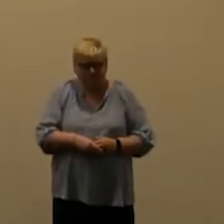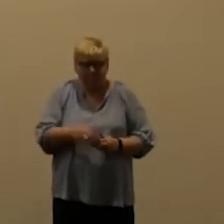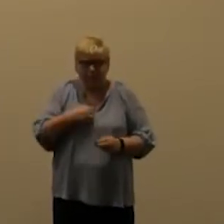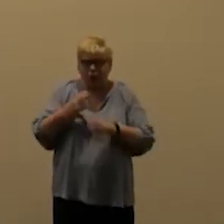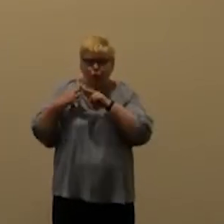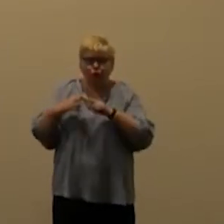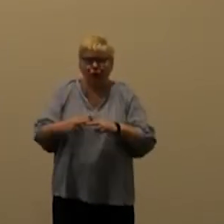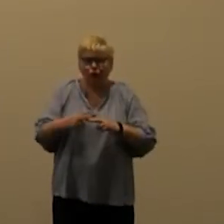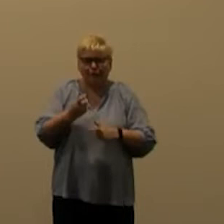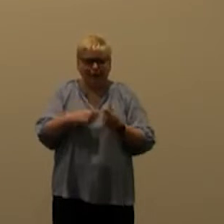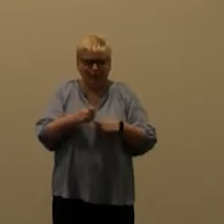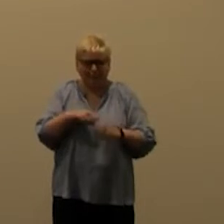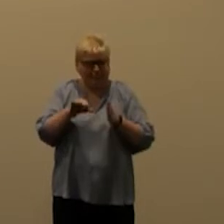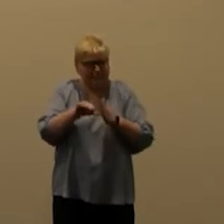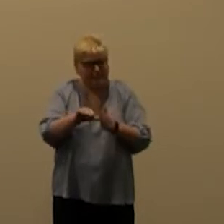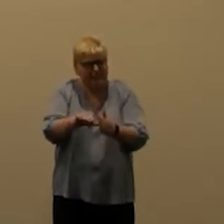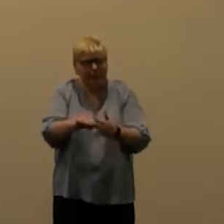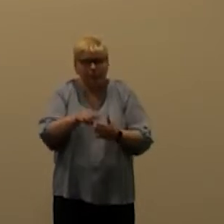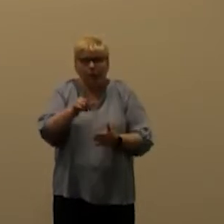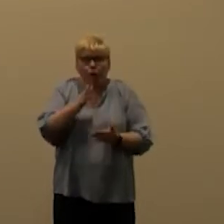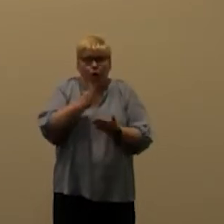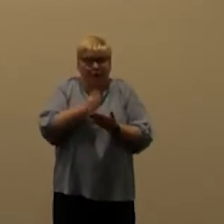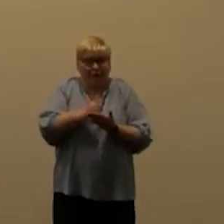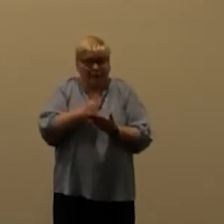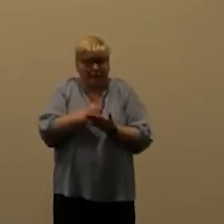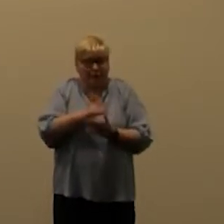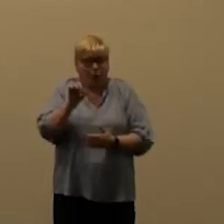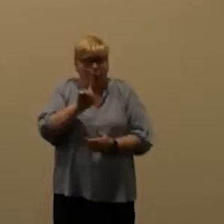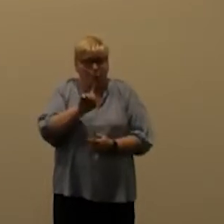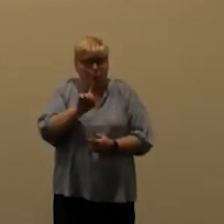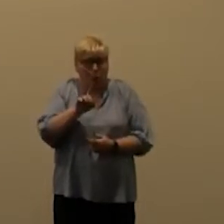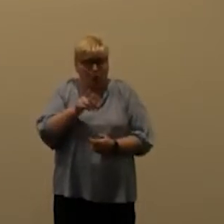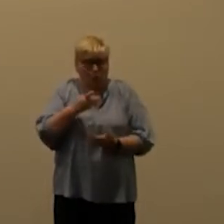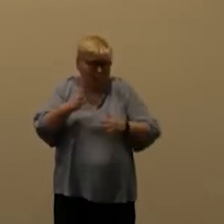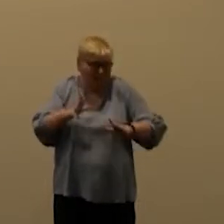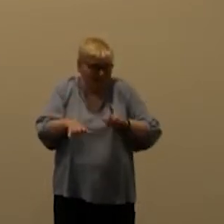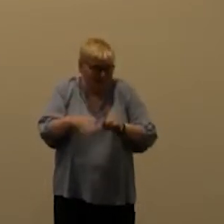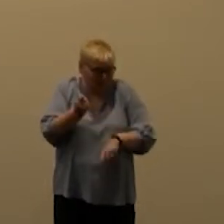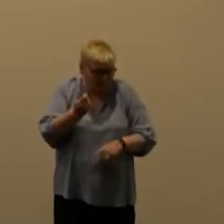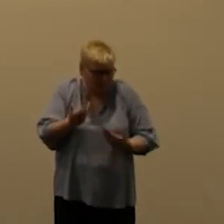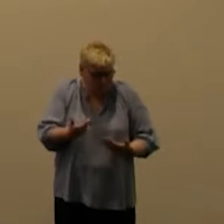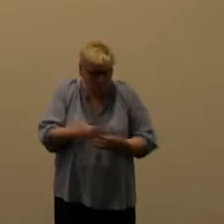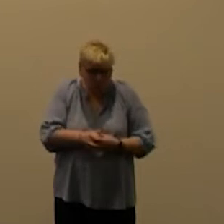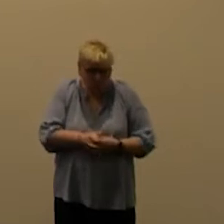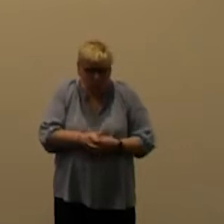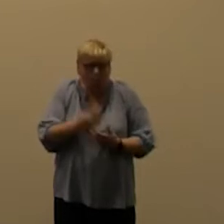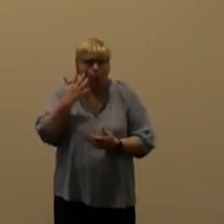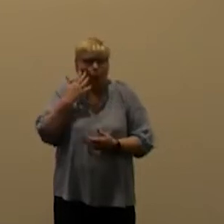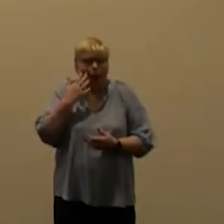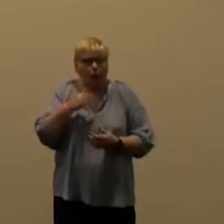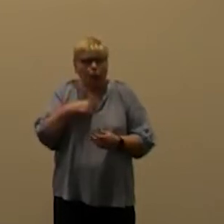wanting. But actually, ultimately, what we have discovered is that when we asked